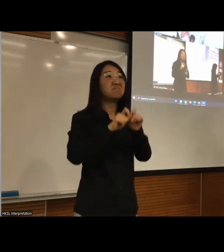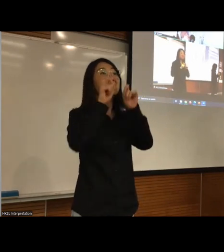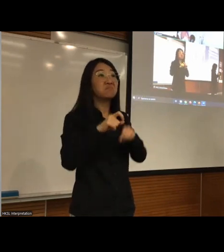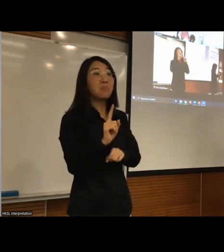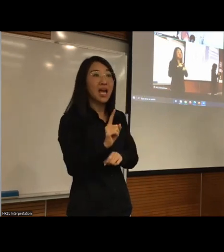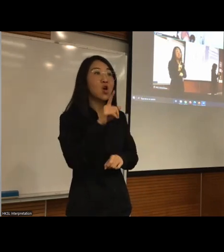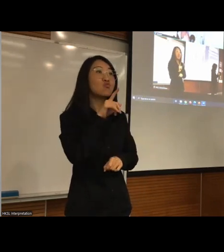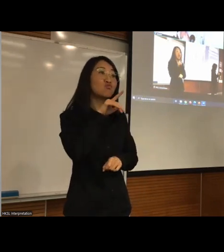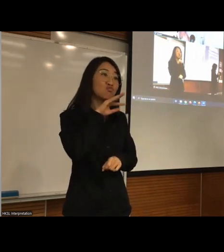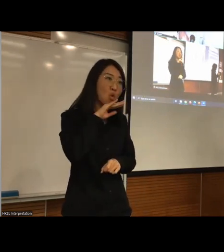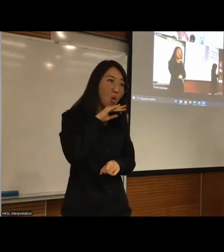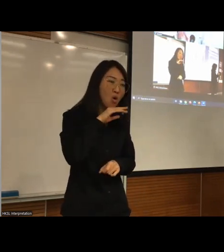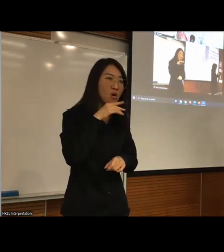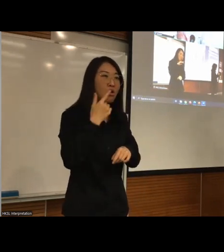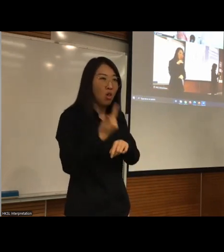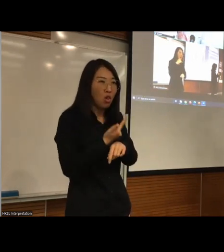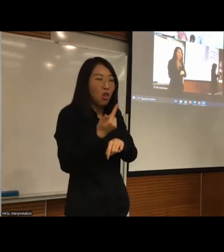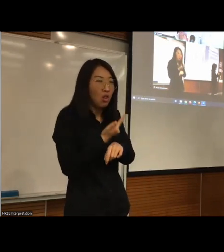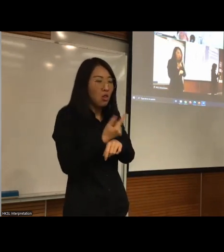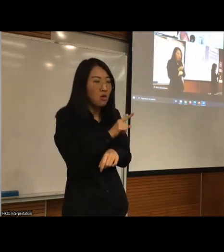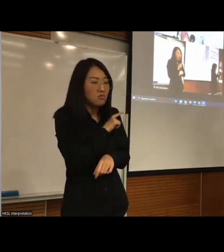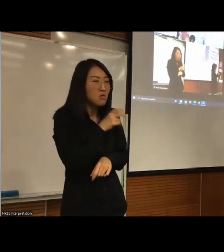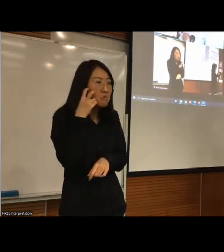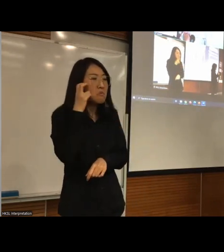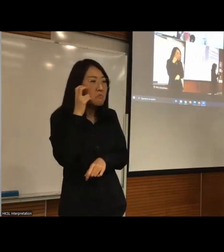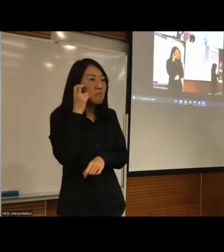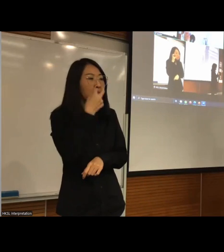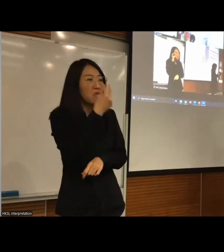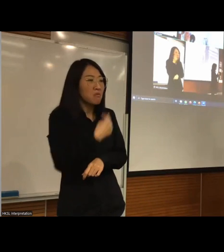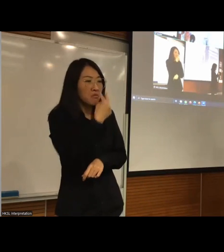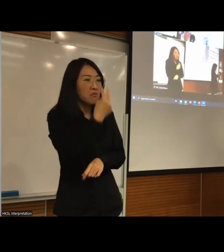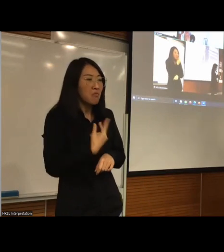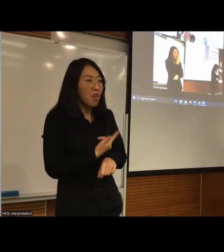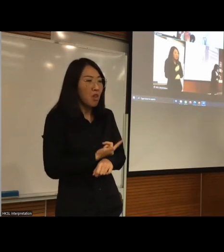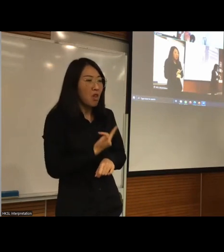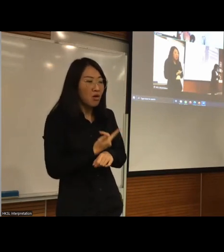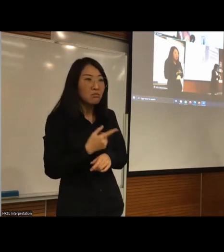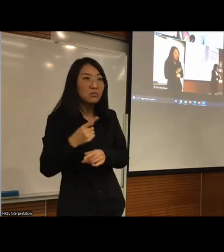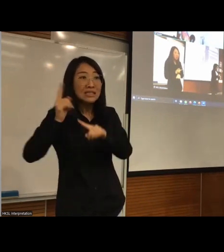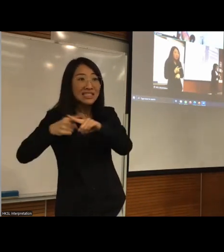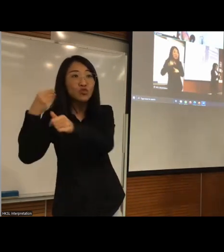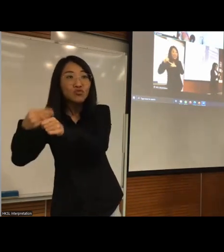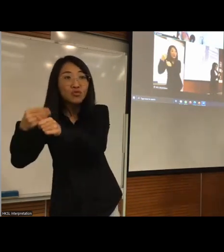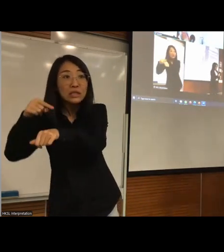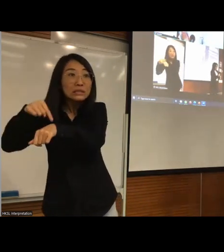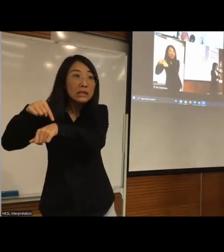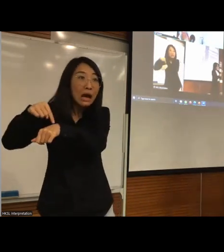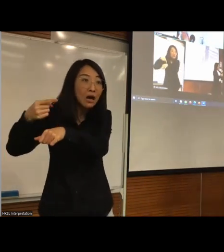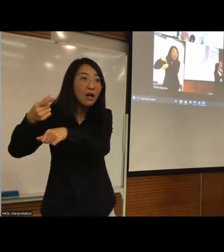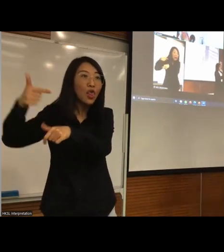if you devote a lot of time to reflection, how much time do you have for practice? And which is more efficient?